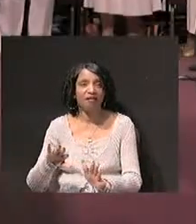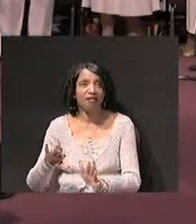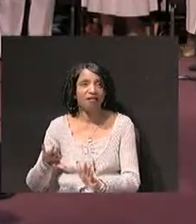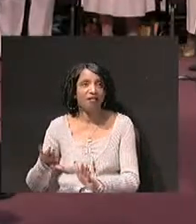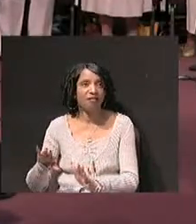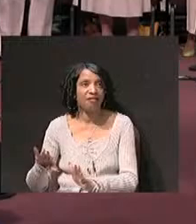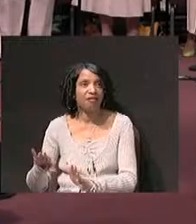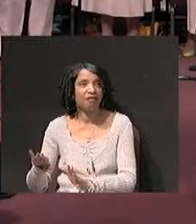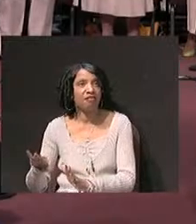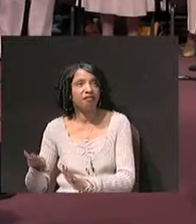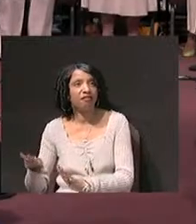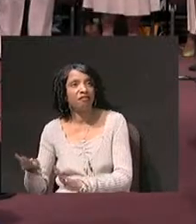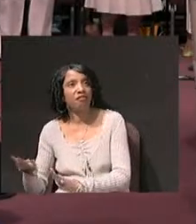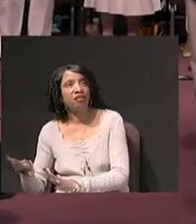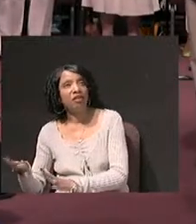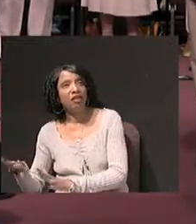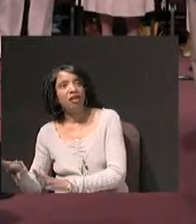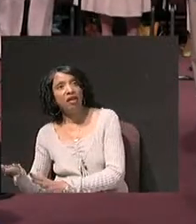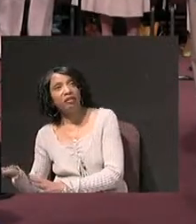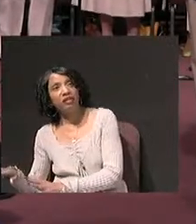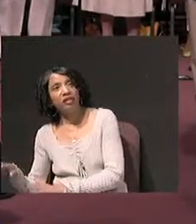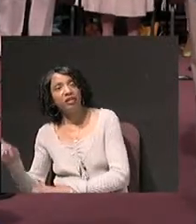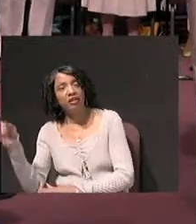Trust God on this Resurrection Sunday.